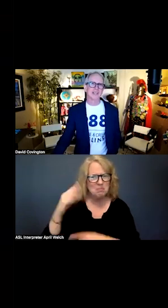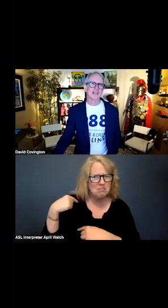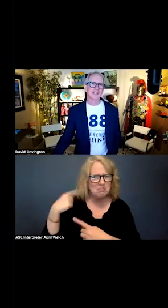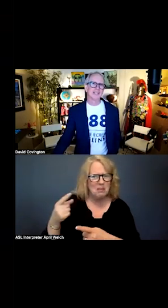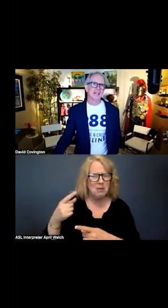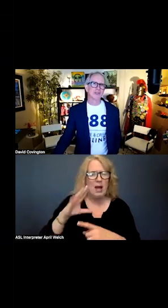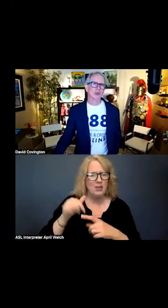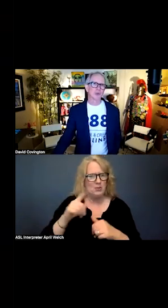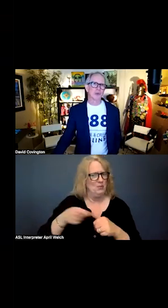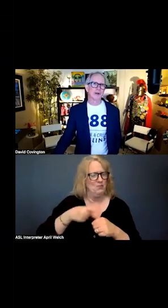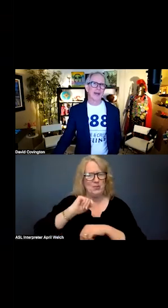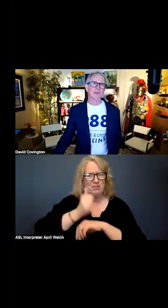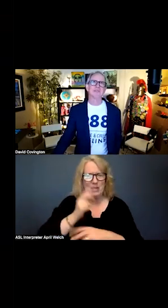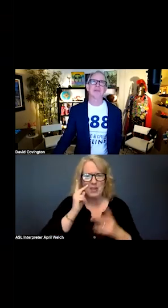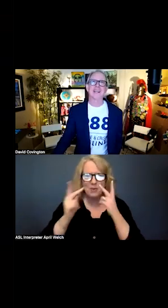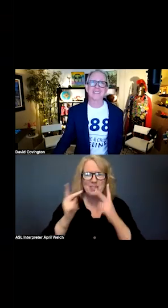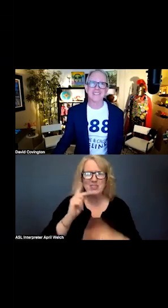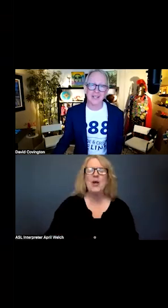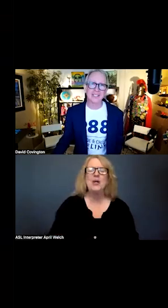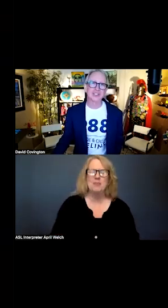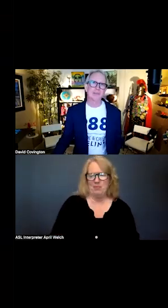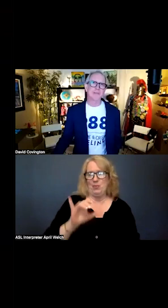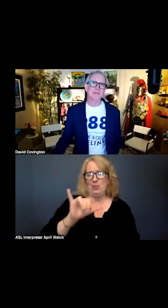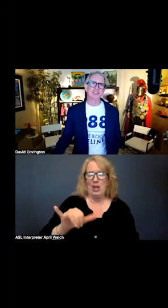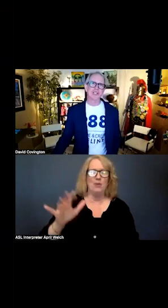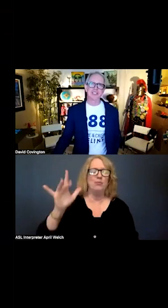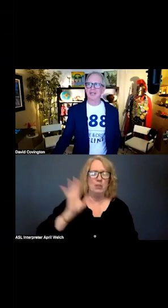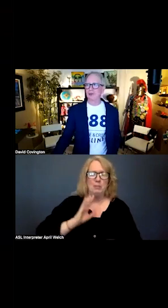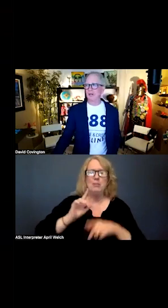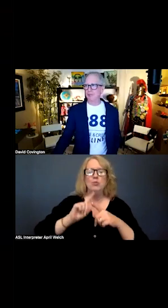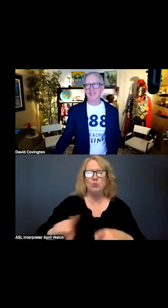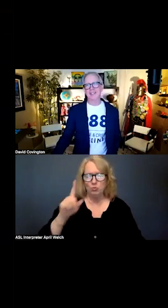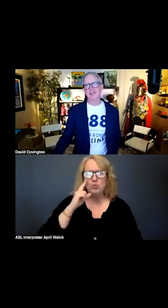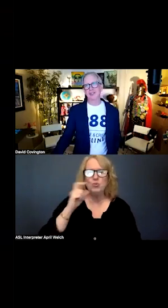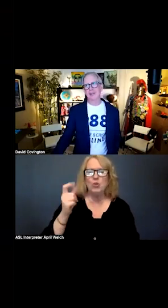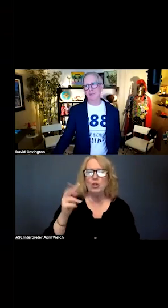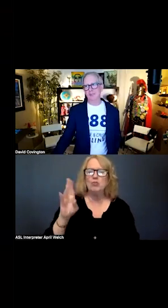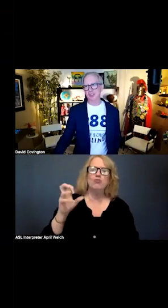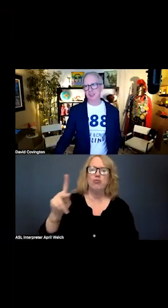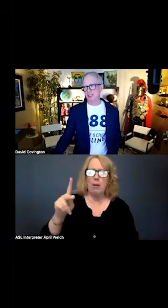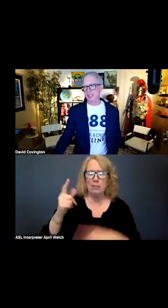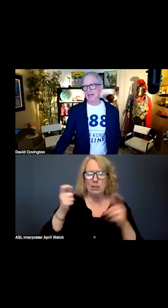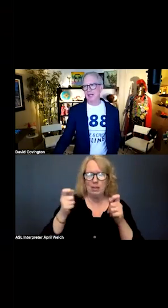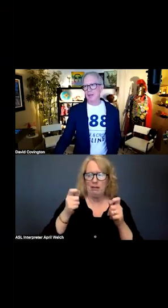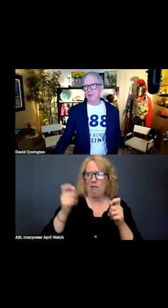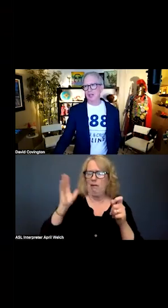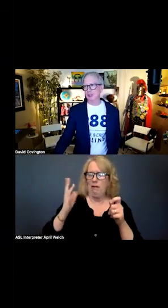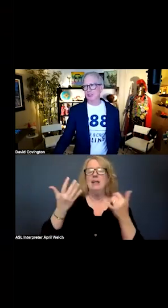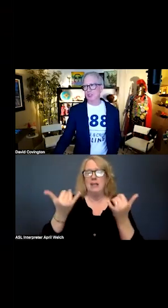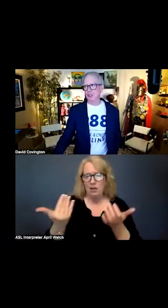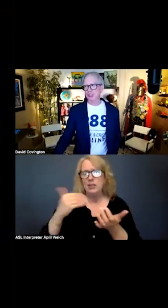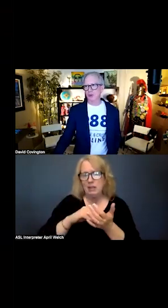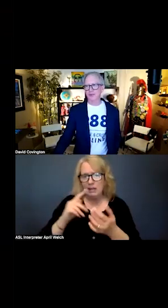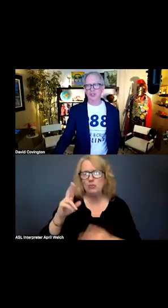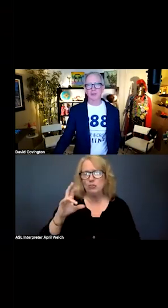this. Of course, that was back during a Trump administration. Here we are back in another Trump administration. But Dr.